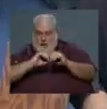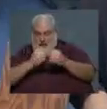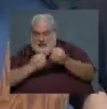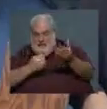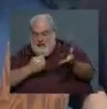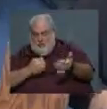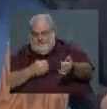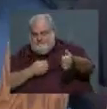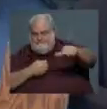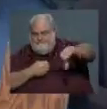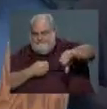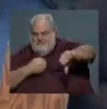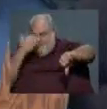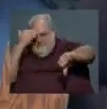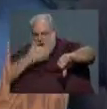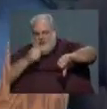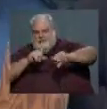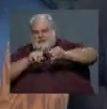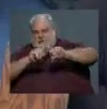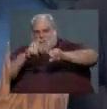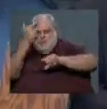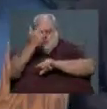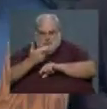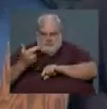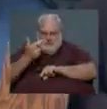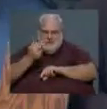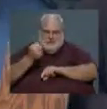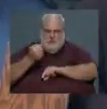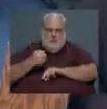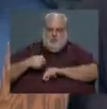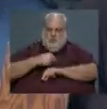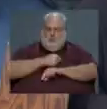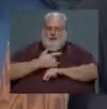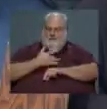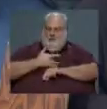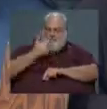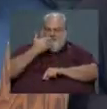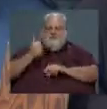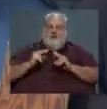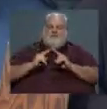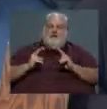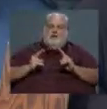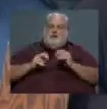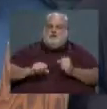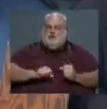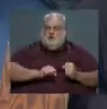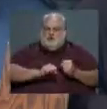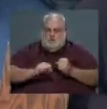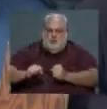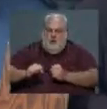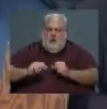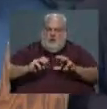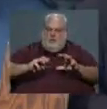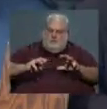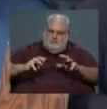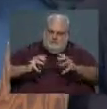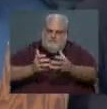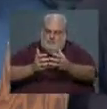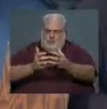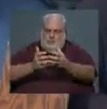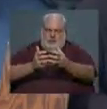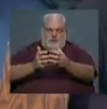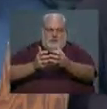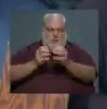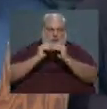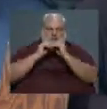was disqualified for different reasons, but we really feel that we have a very strong slate